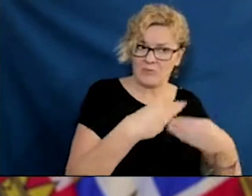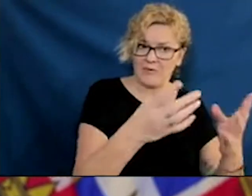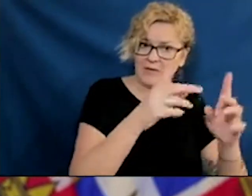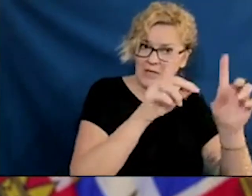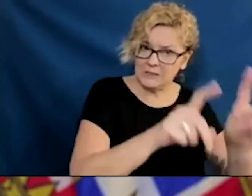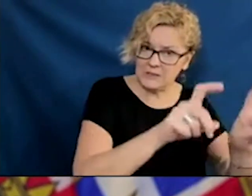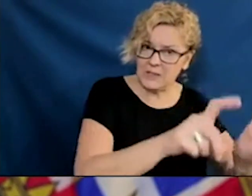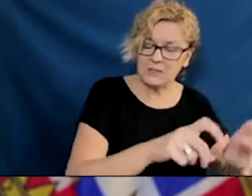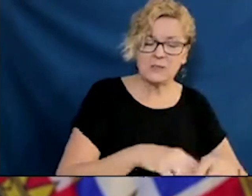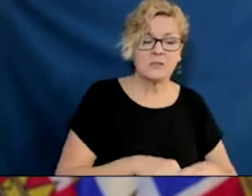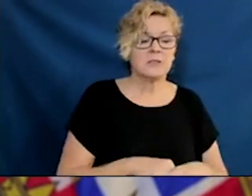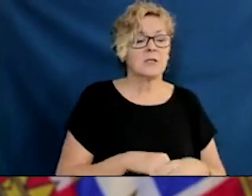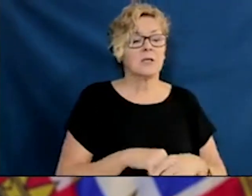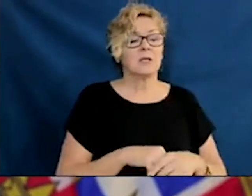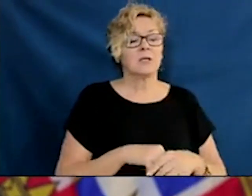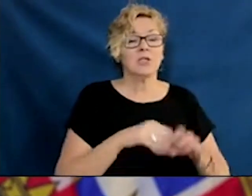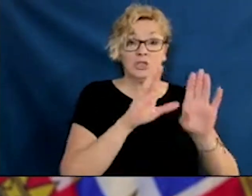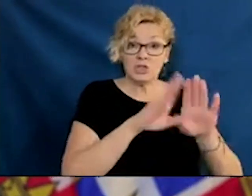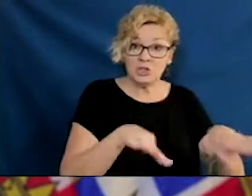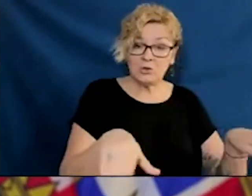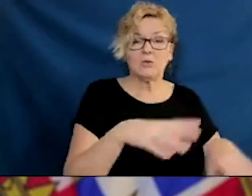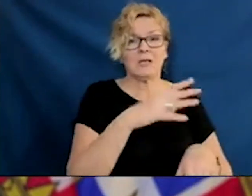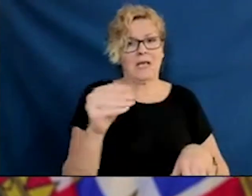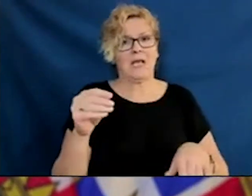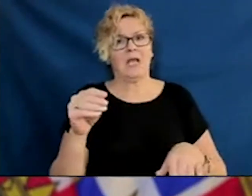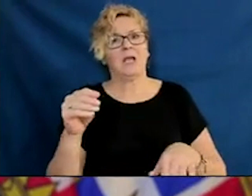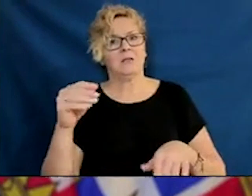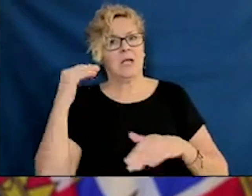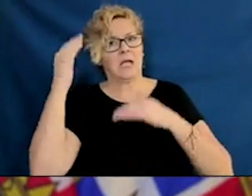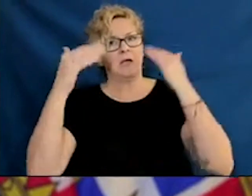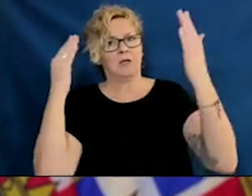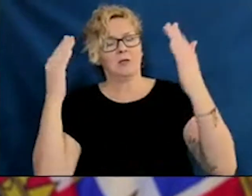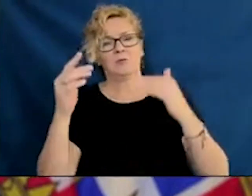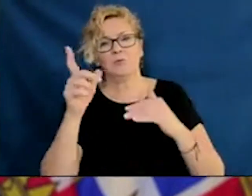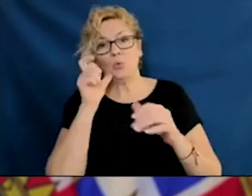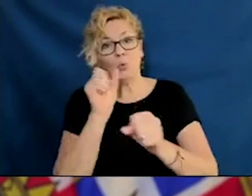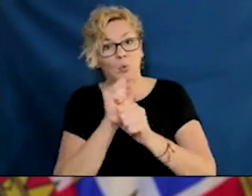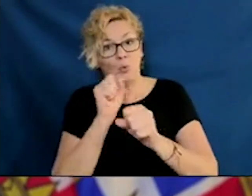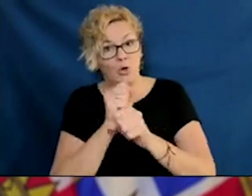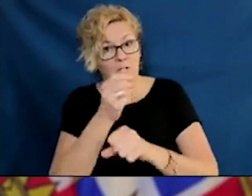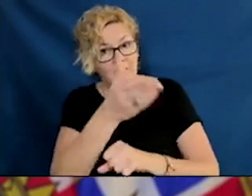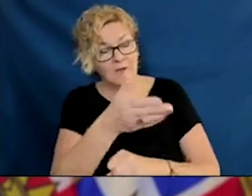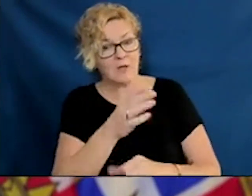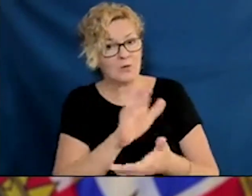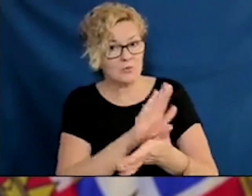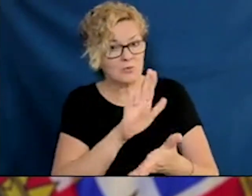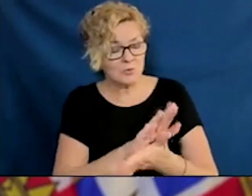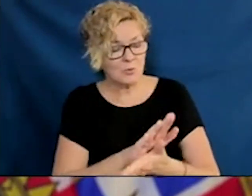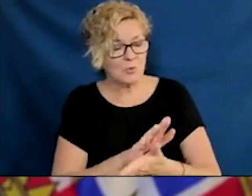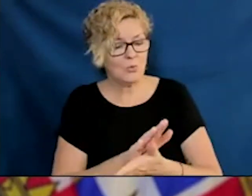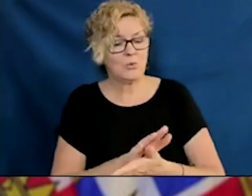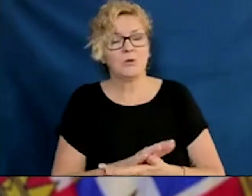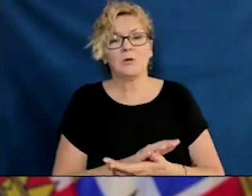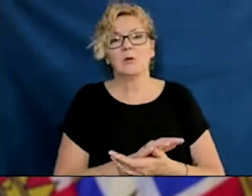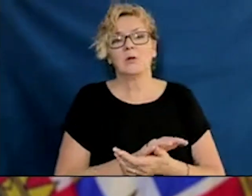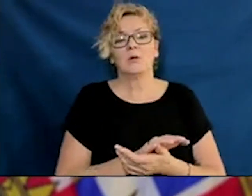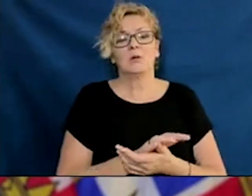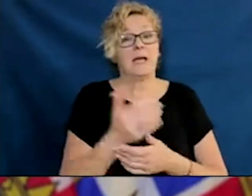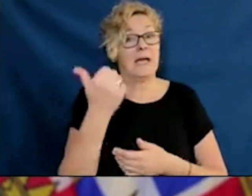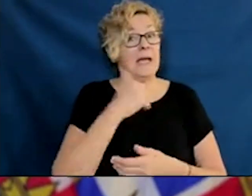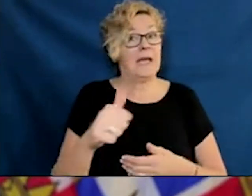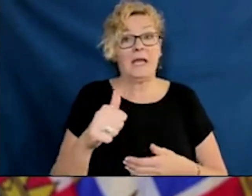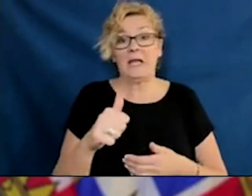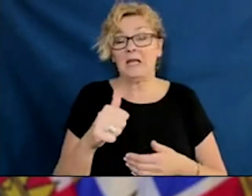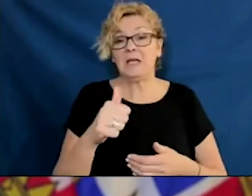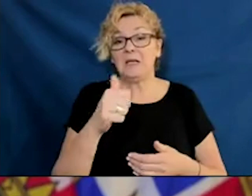also the adults in the school system need to be tested if they have any symptoms at all. Whether rapid